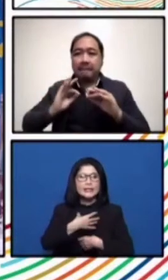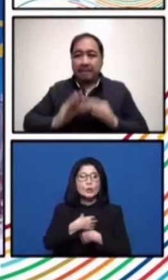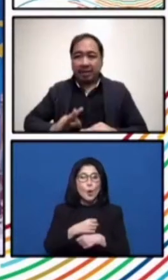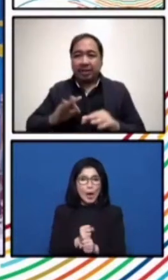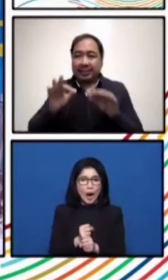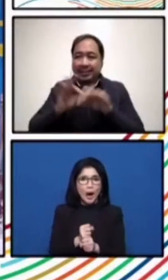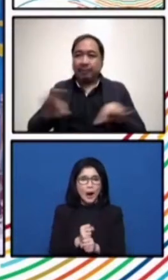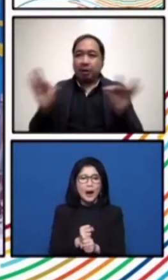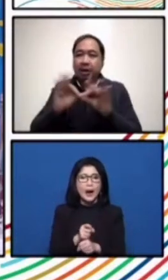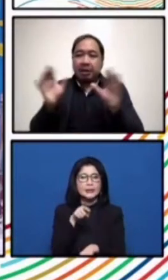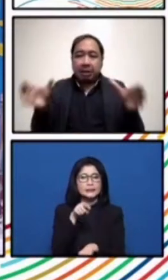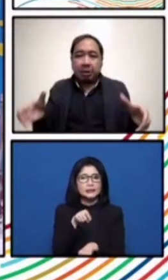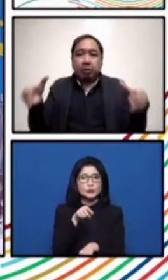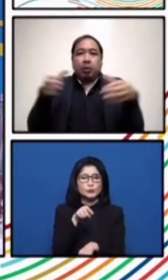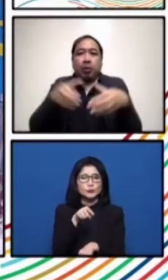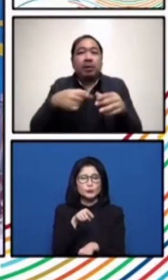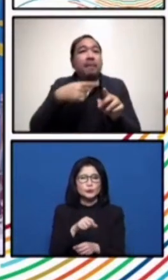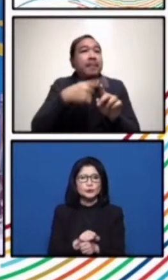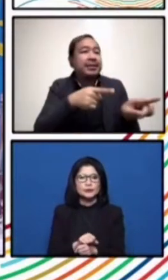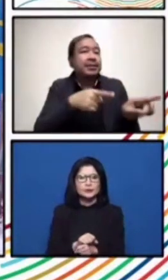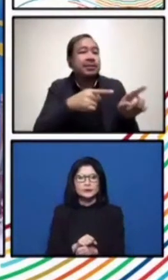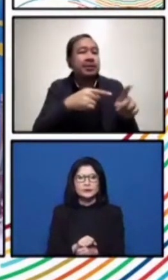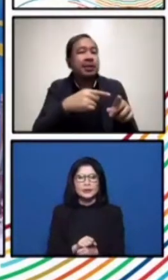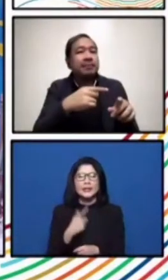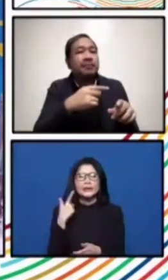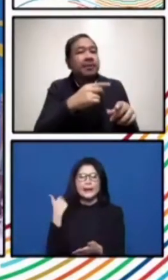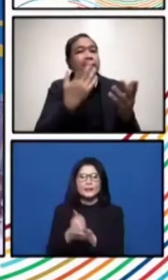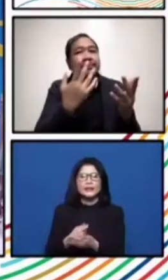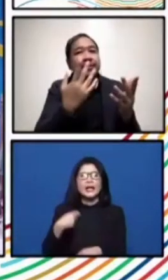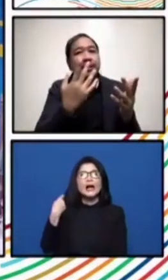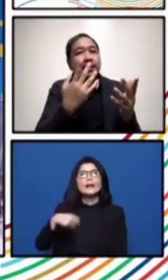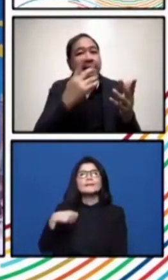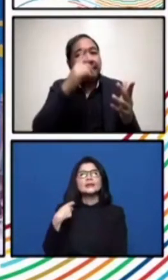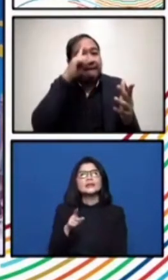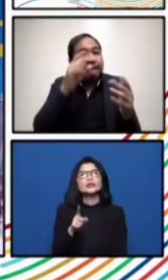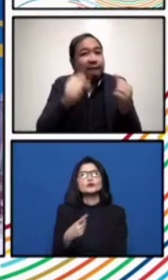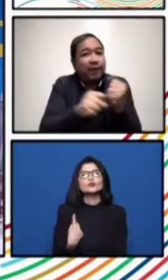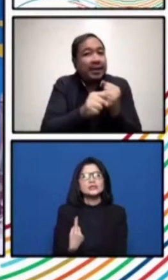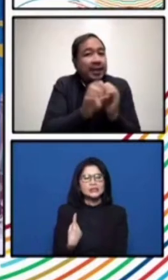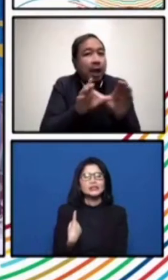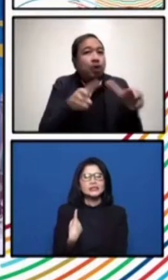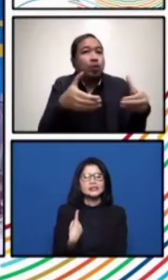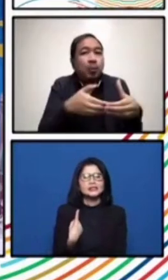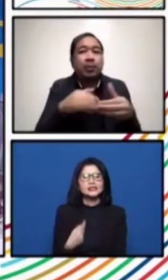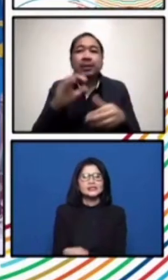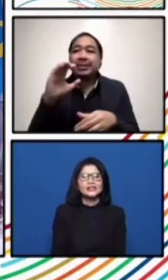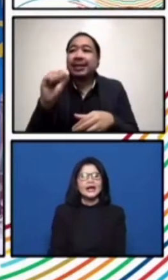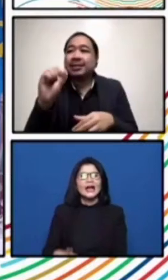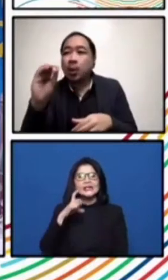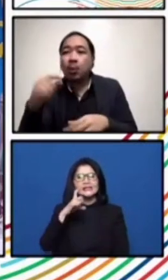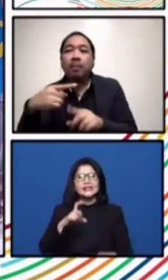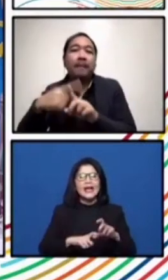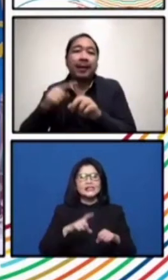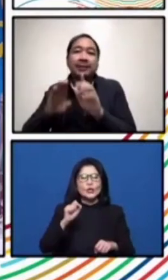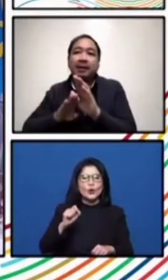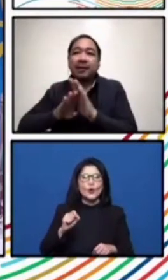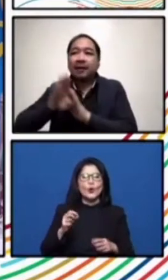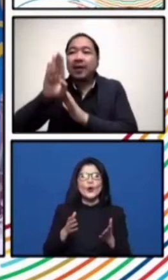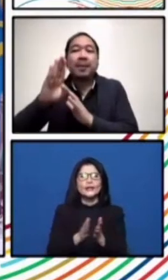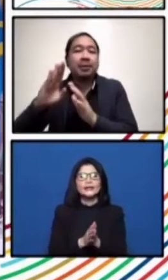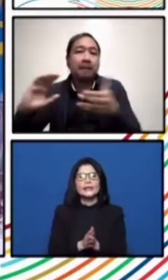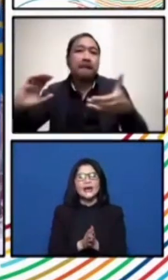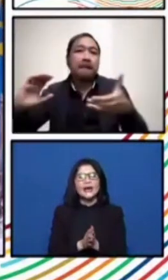the faith-based institution the Civil societies and the development Partners we need them because